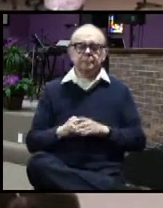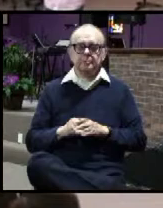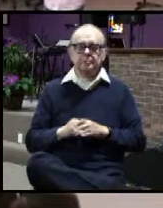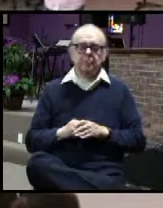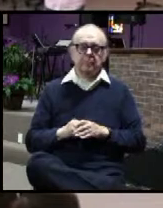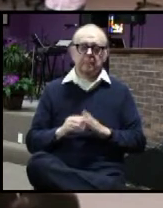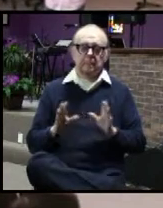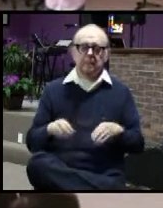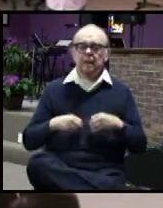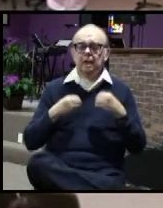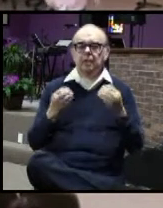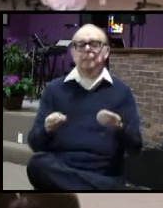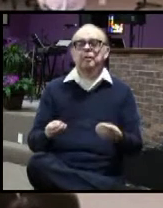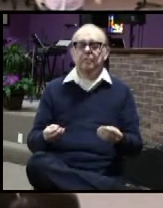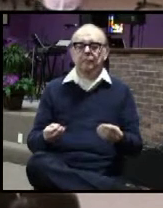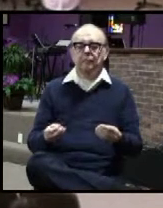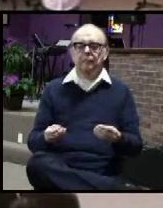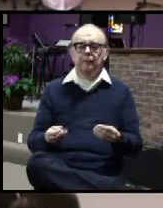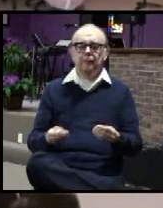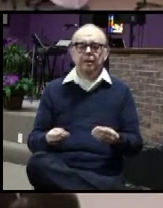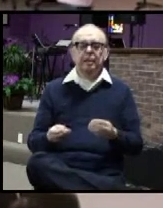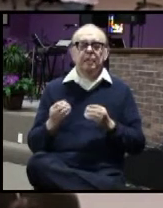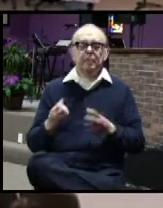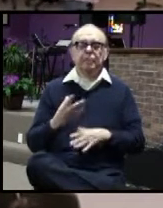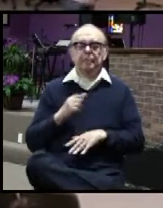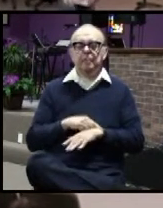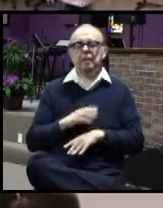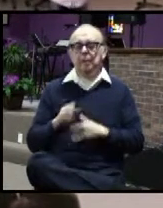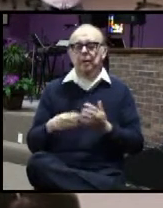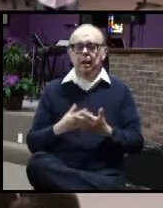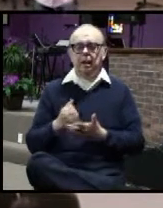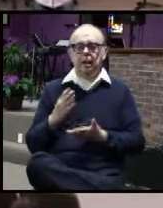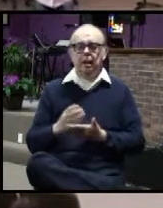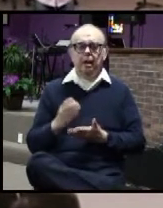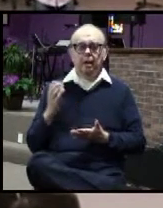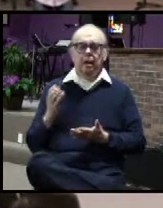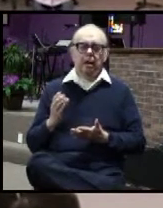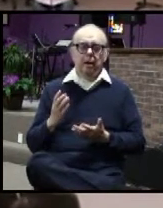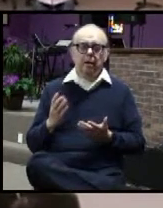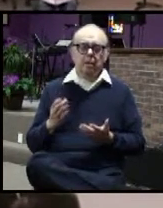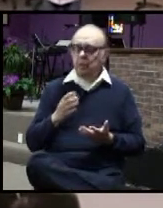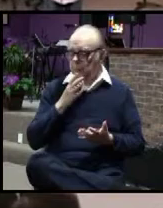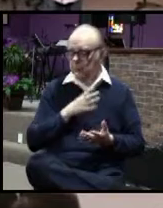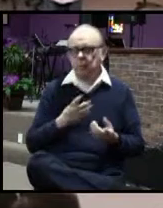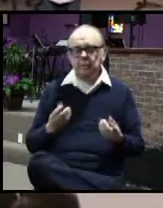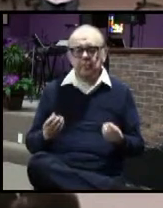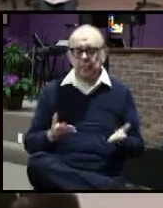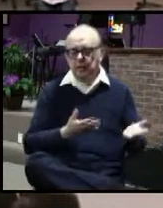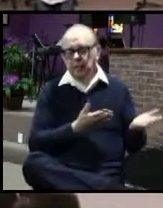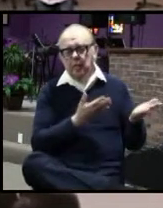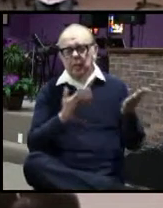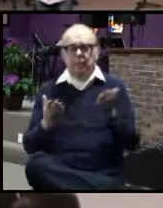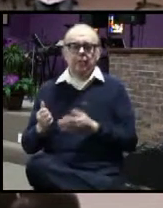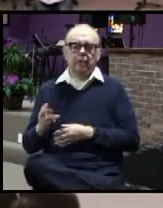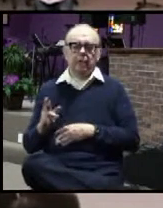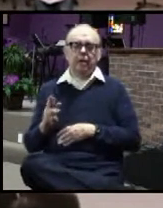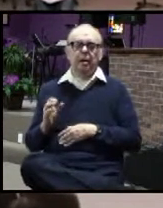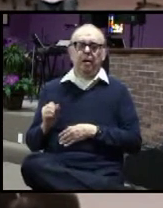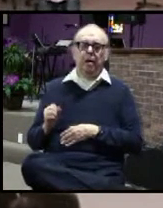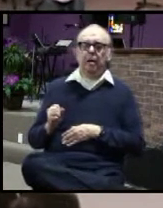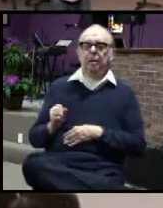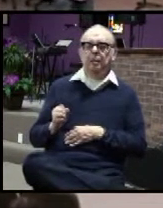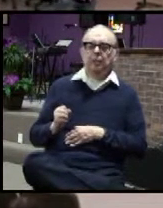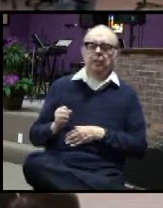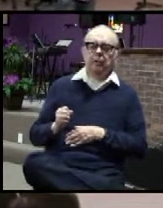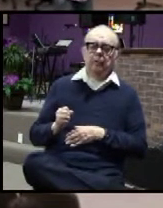them up for the winter. It was getting springtime. So they had all these jars. And so what did she do? She brought all of these jars.